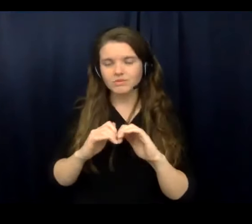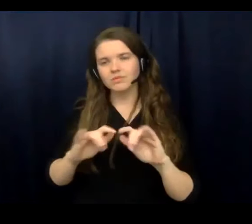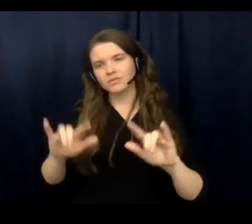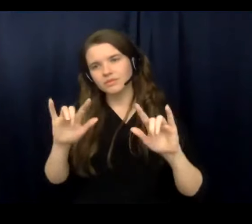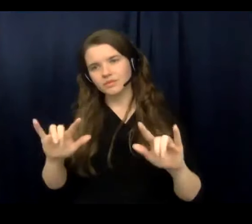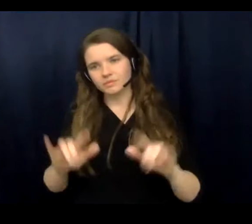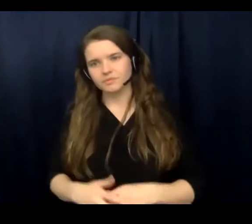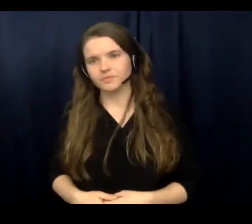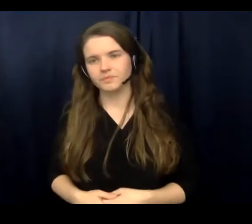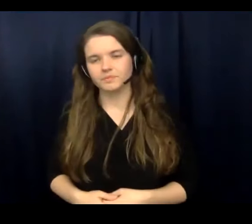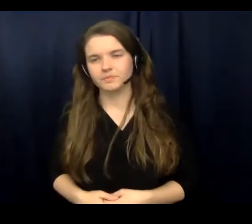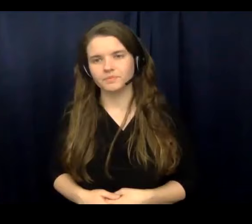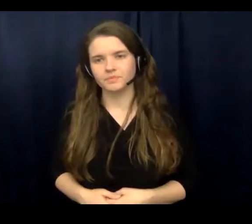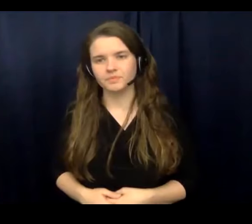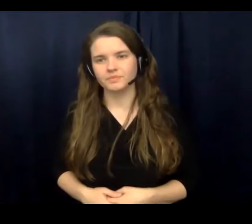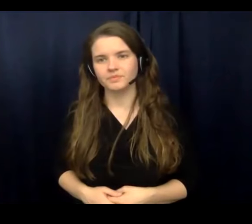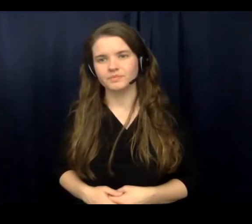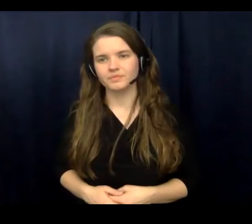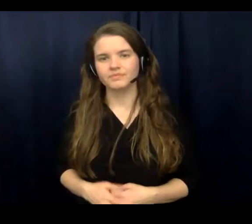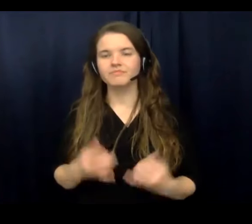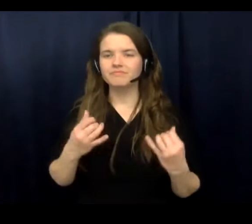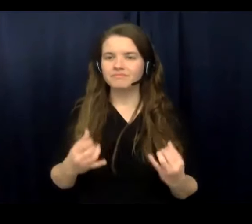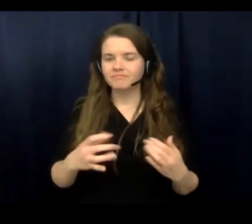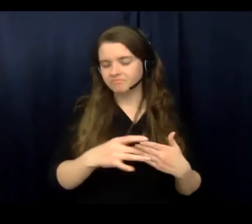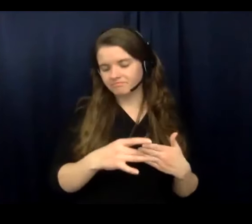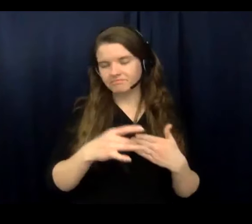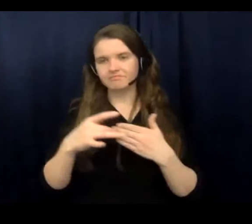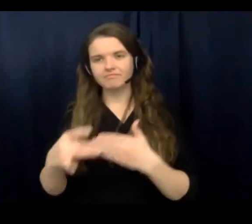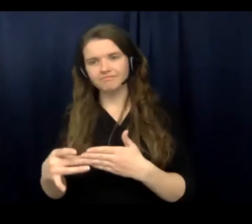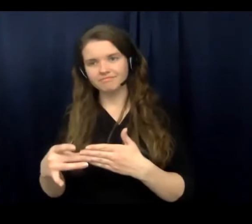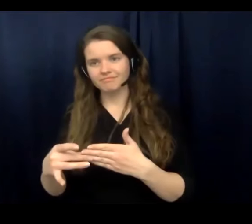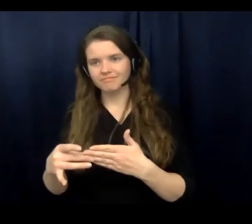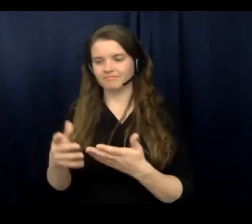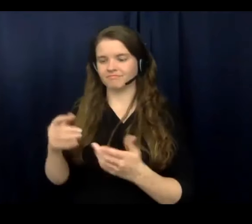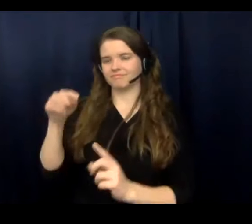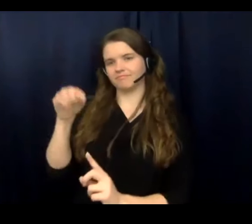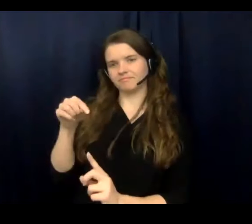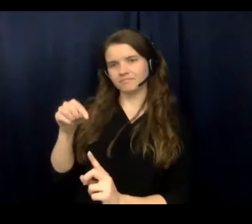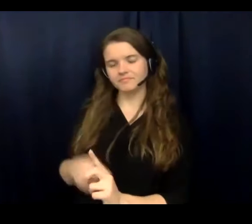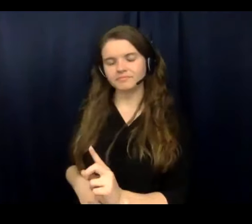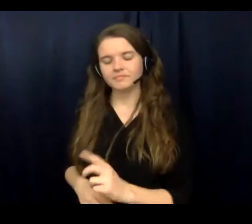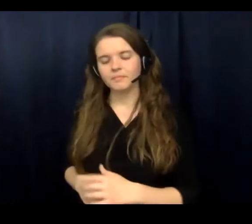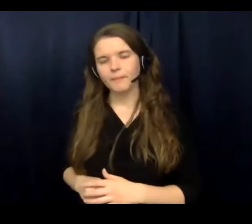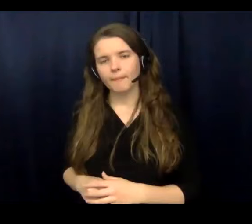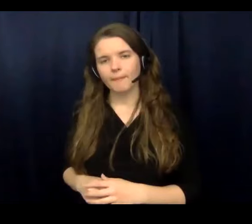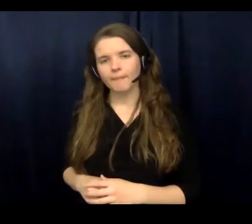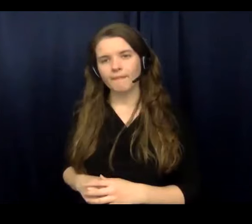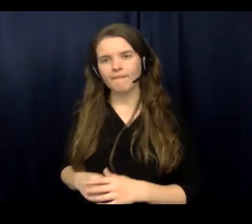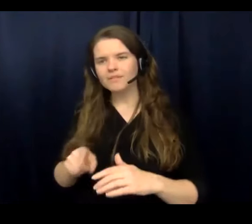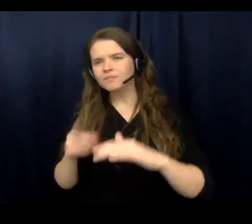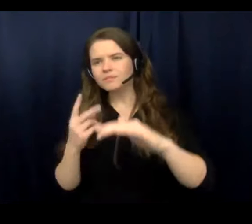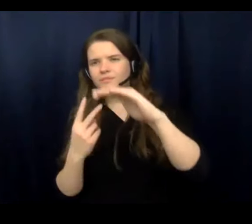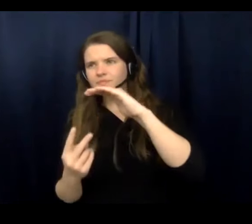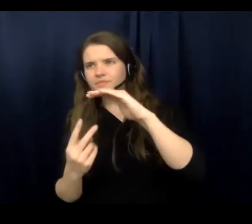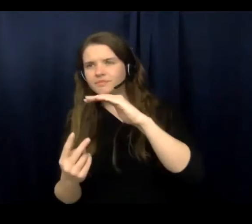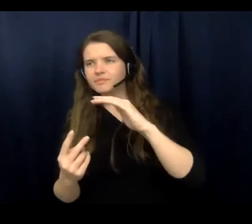And this brings us now to the aspect of this, because it's this prediction that, no, I